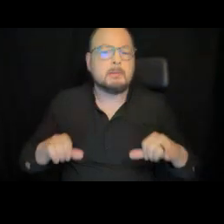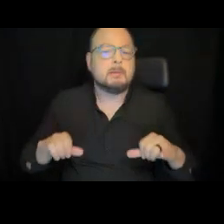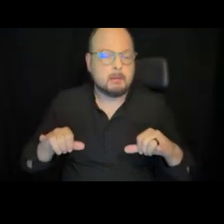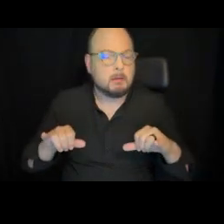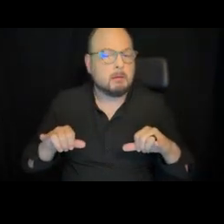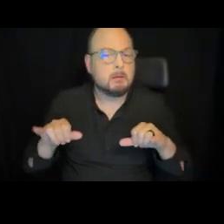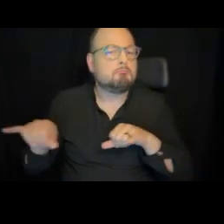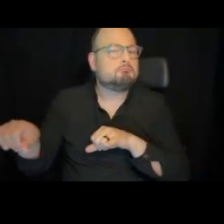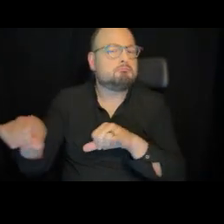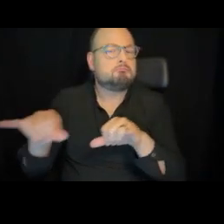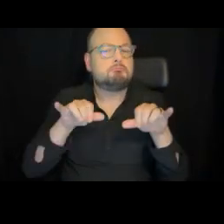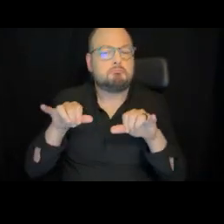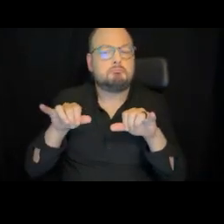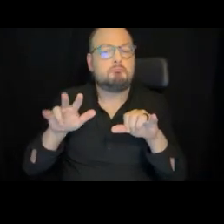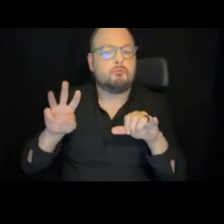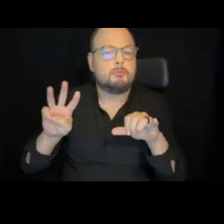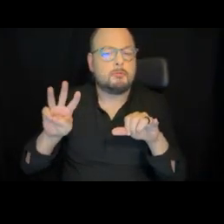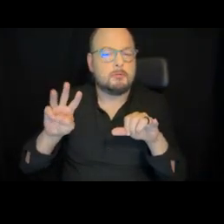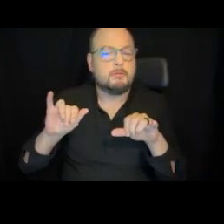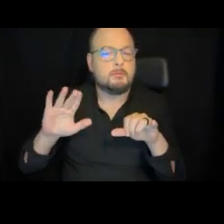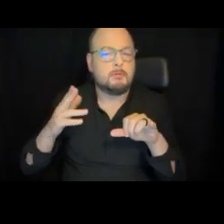inches.